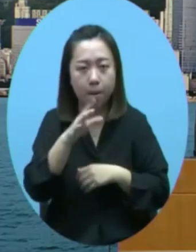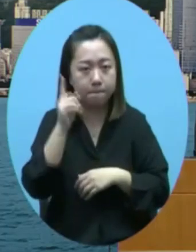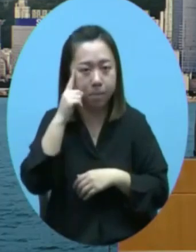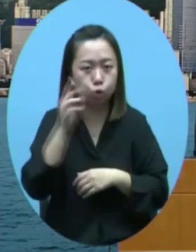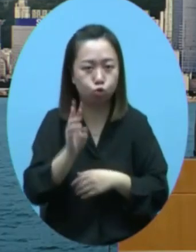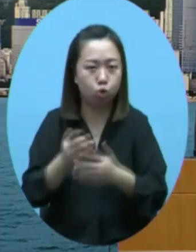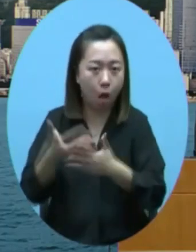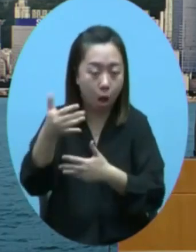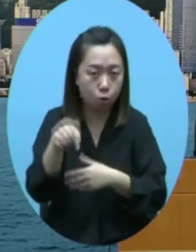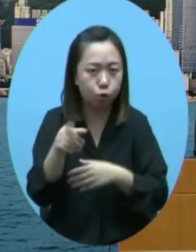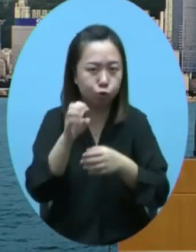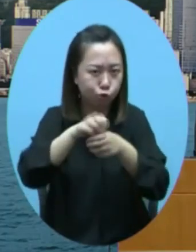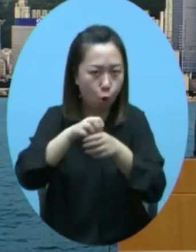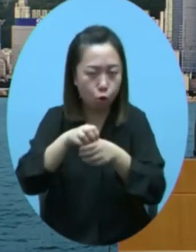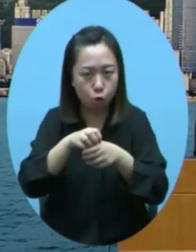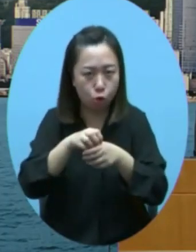Ming Chun House.